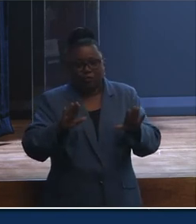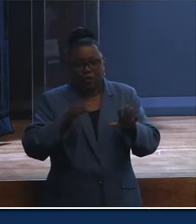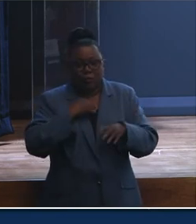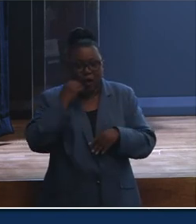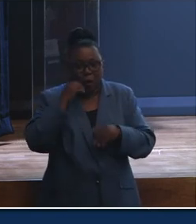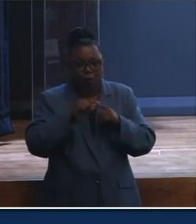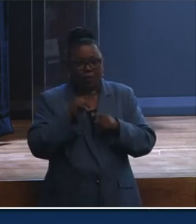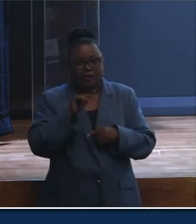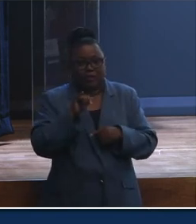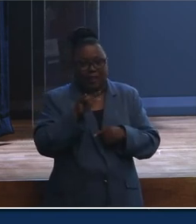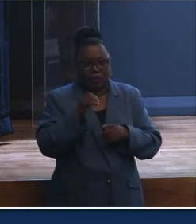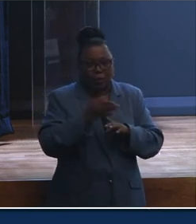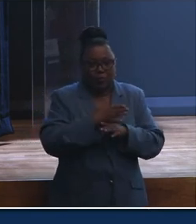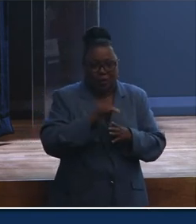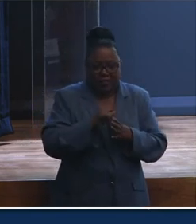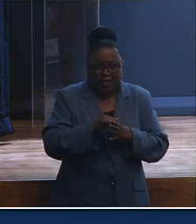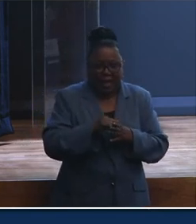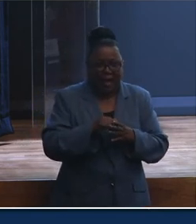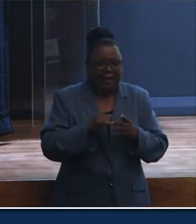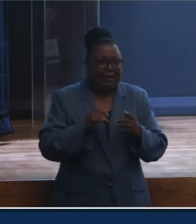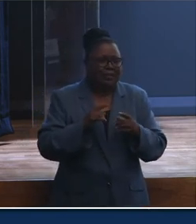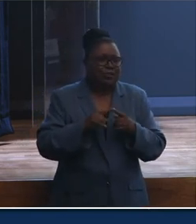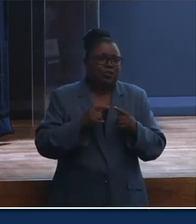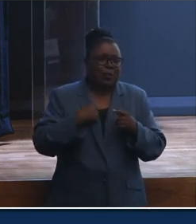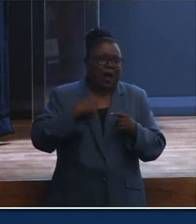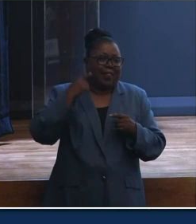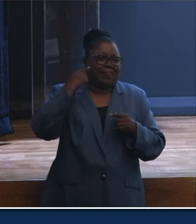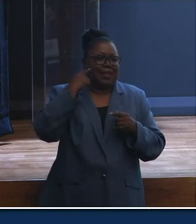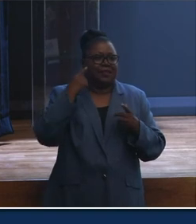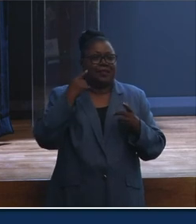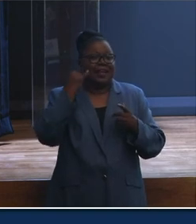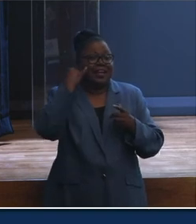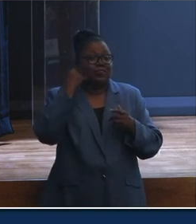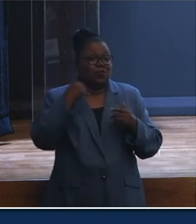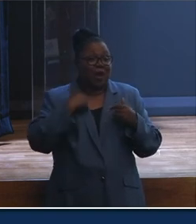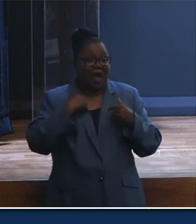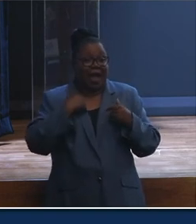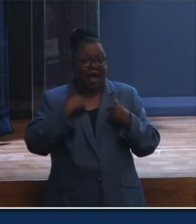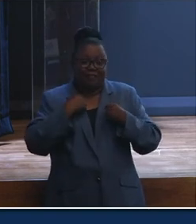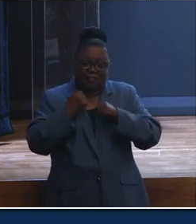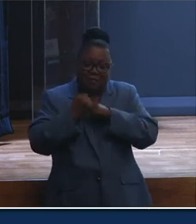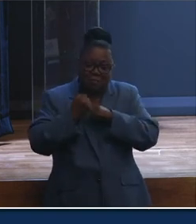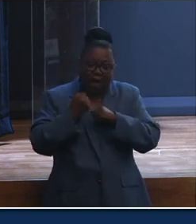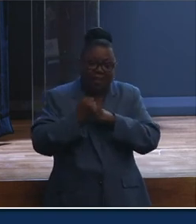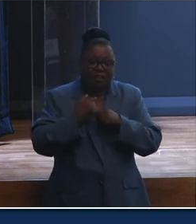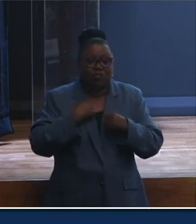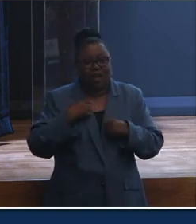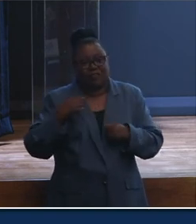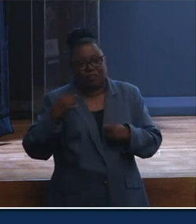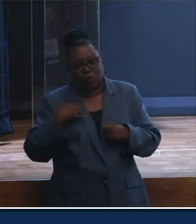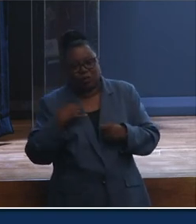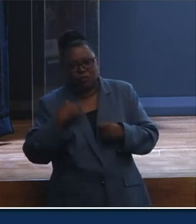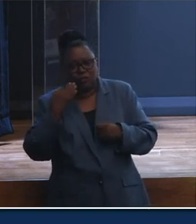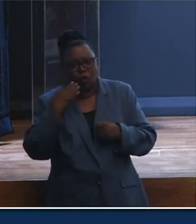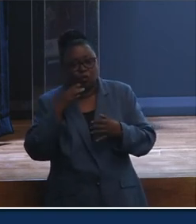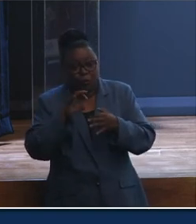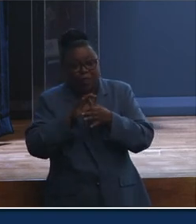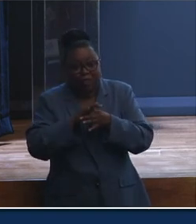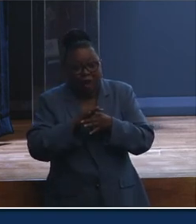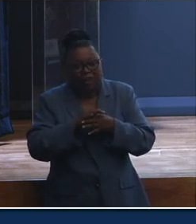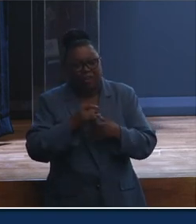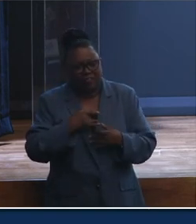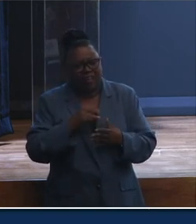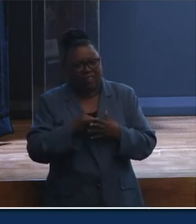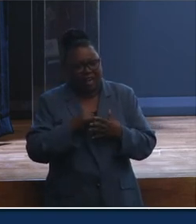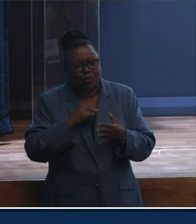home in Toledo before that. And so I think, you know, if you've got the backing, if you've got the coaching, if you know you belong or you